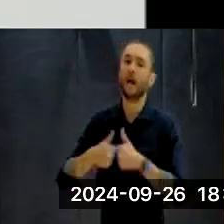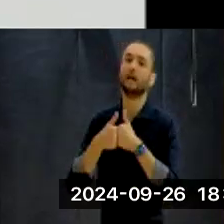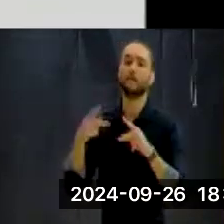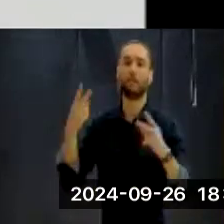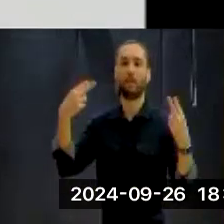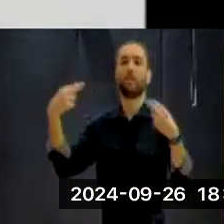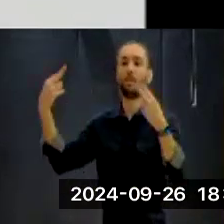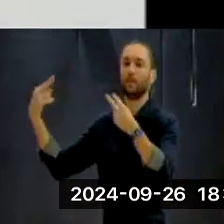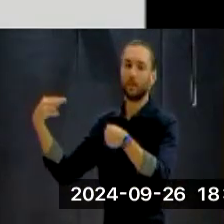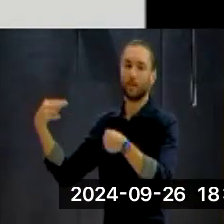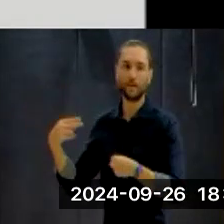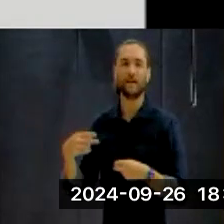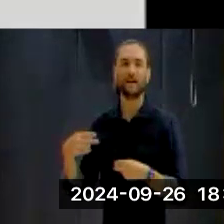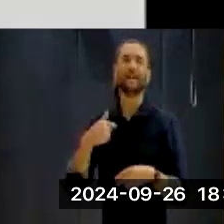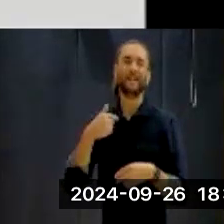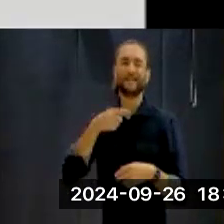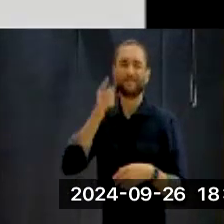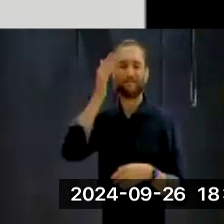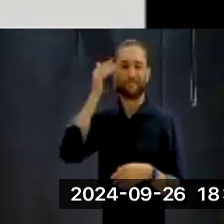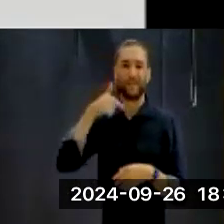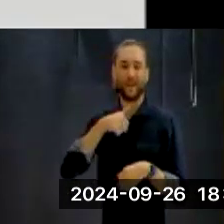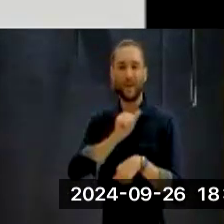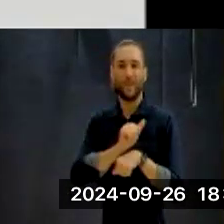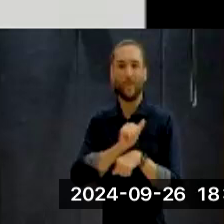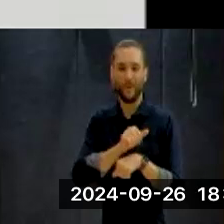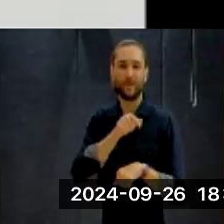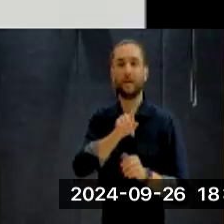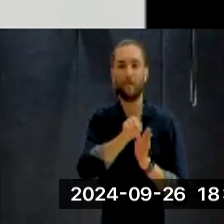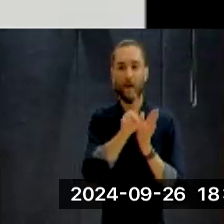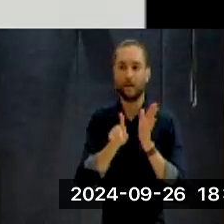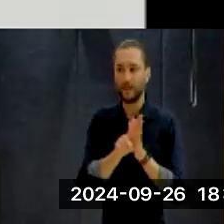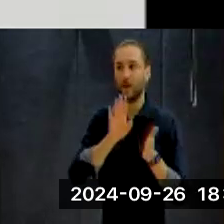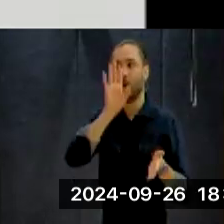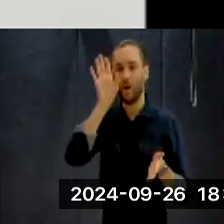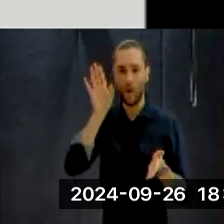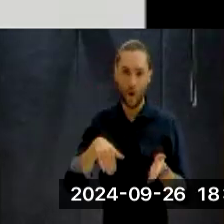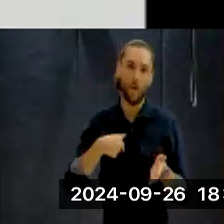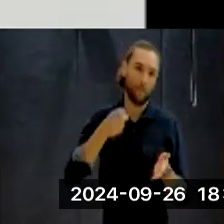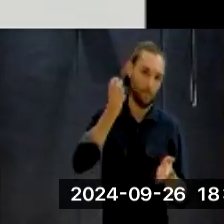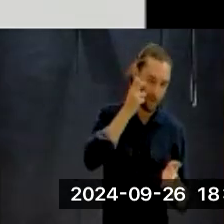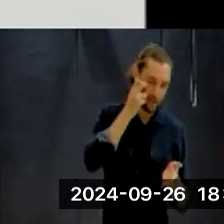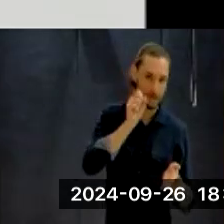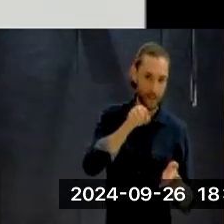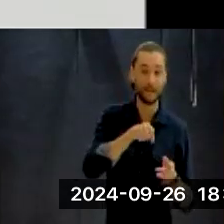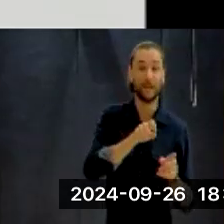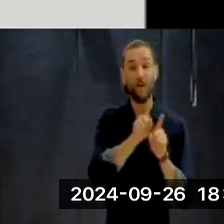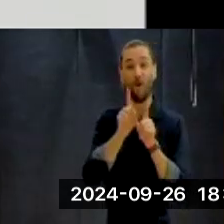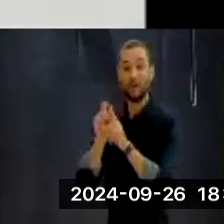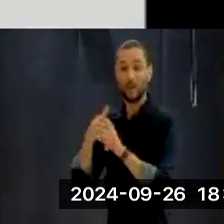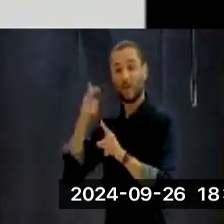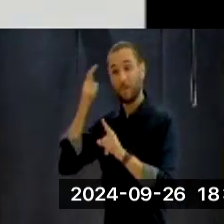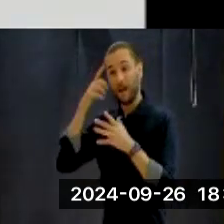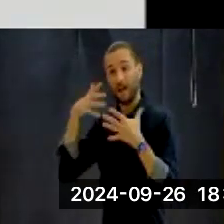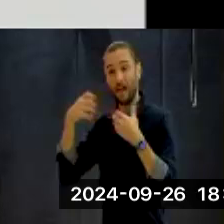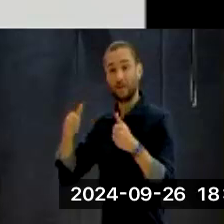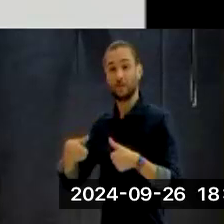people who know me in the policy arena, they know me as a blind person, but I also have a mental health challenge. I also have bipolar